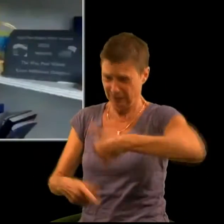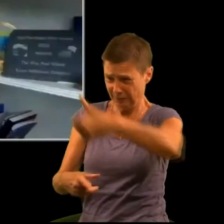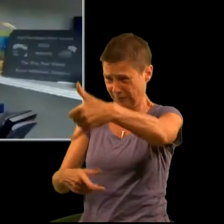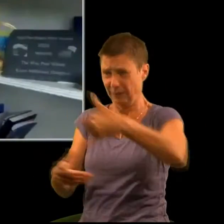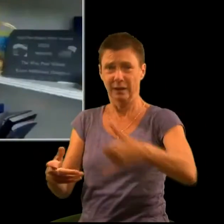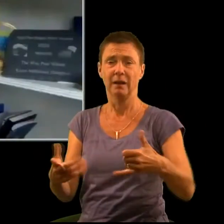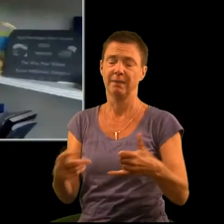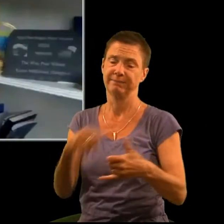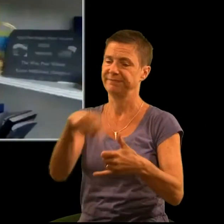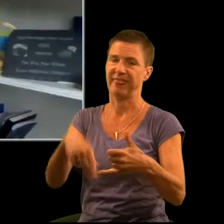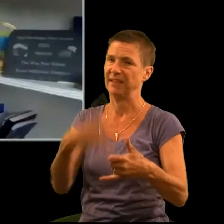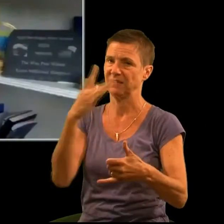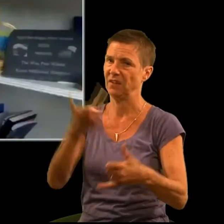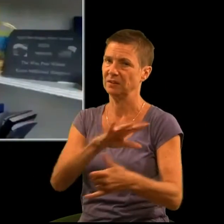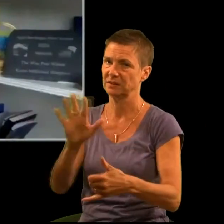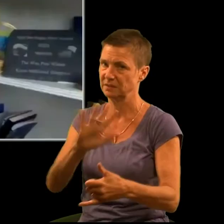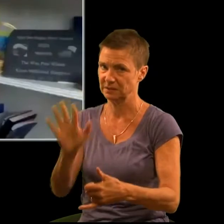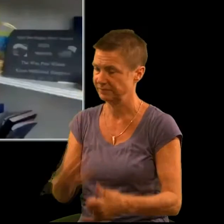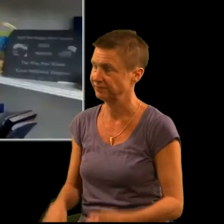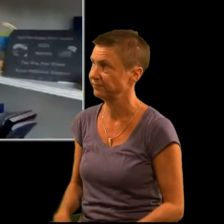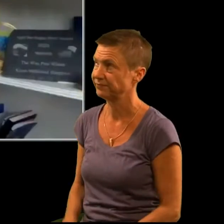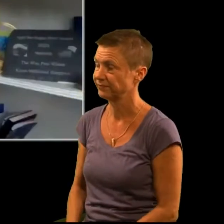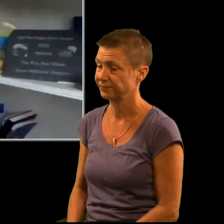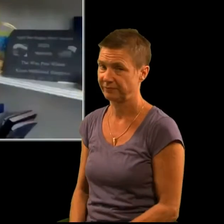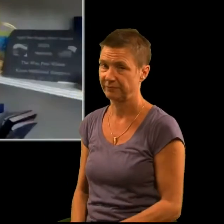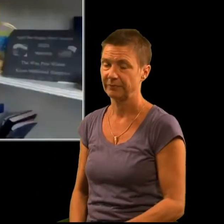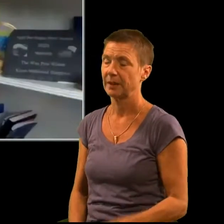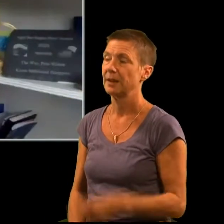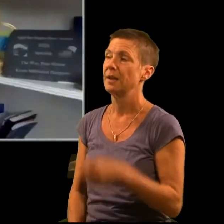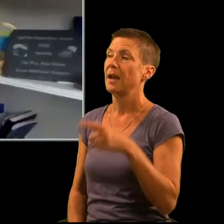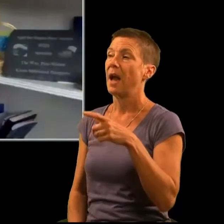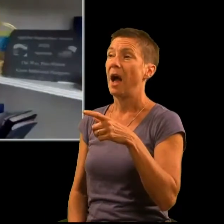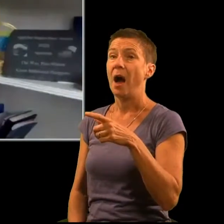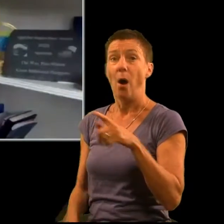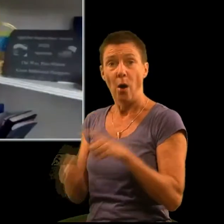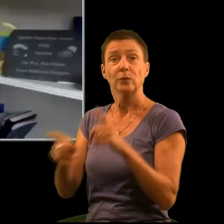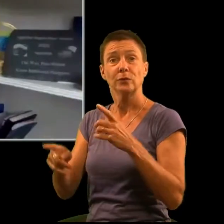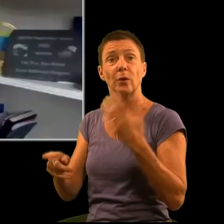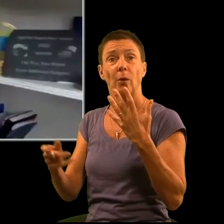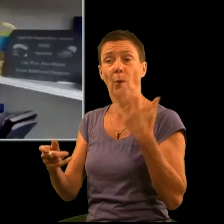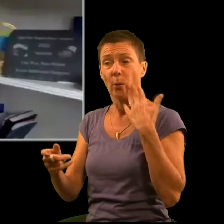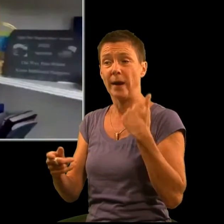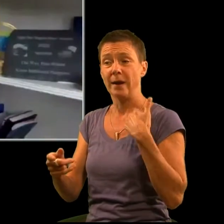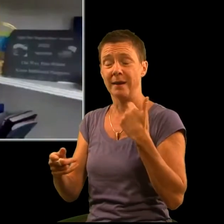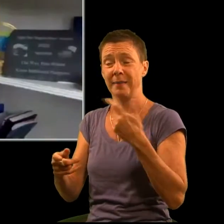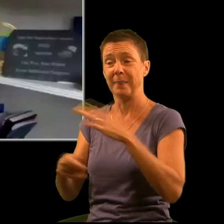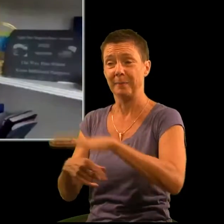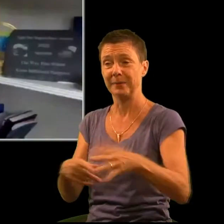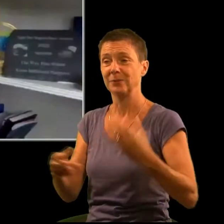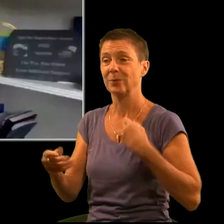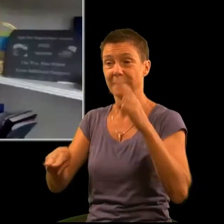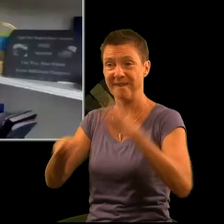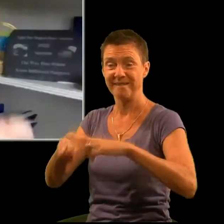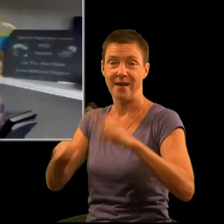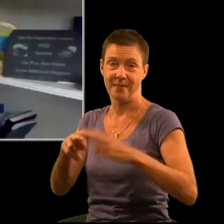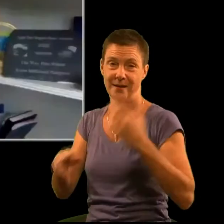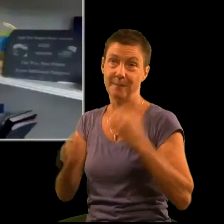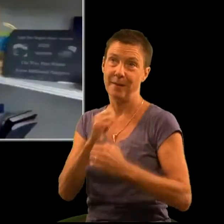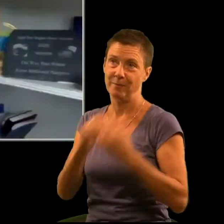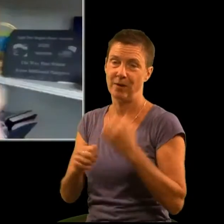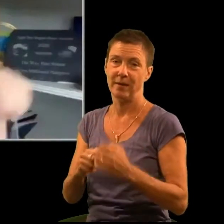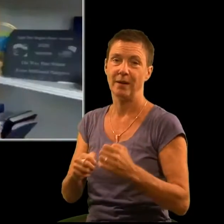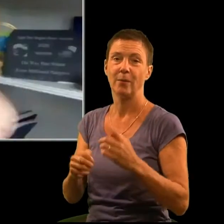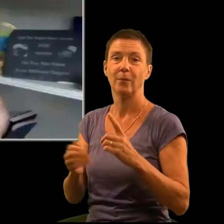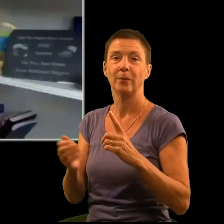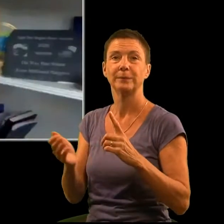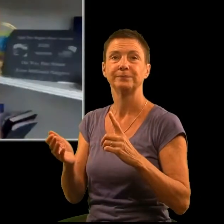true. And the other time was also with my dad when I was at the beach with my dad and my brother and I were on a